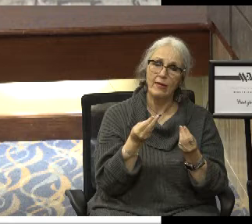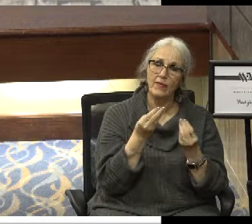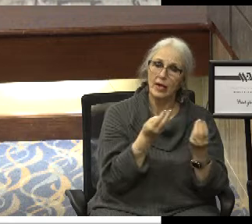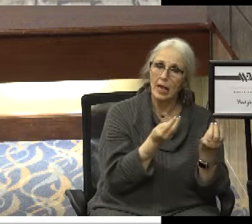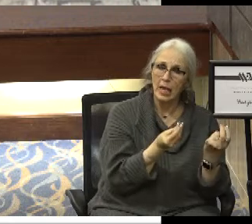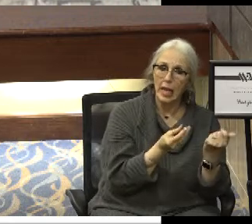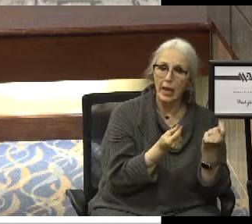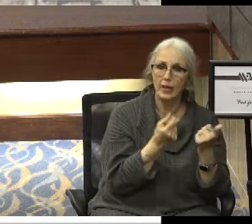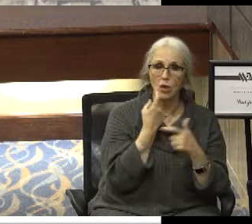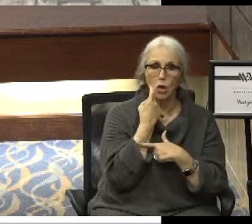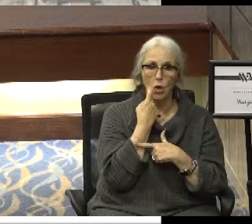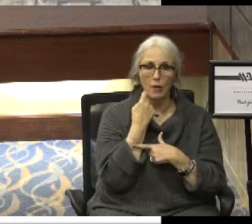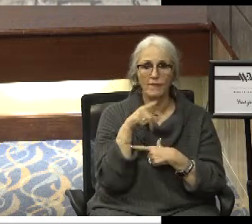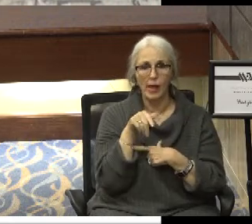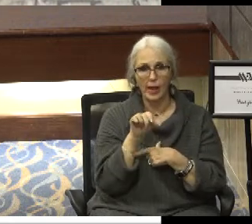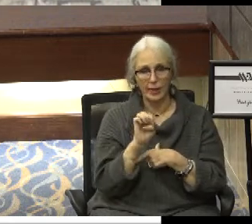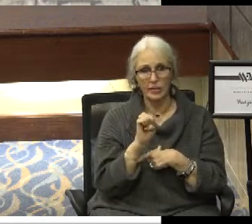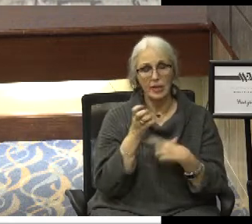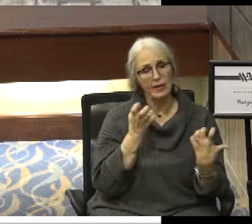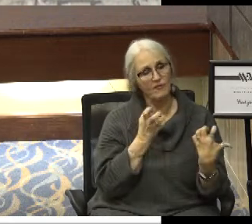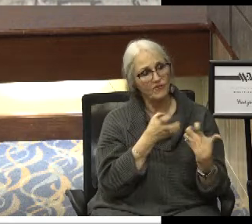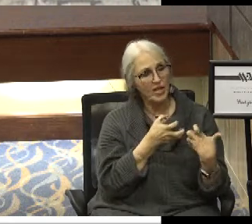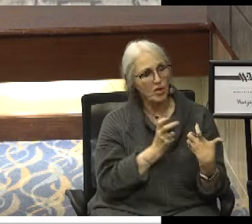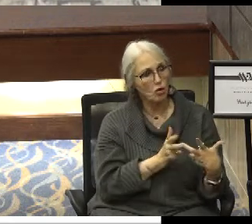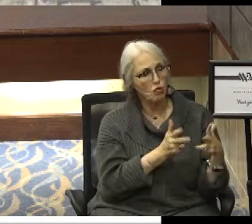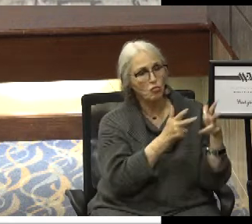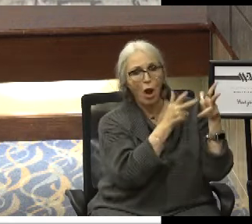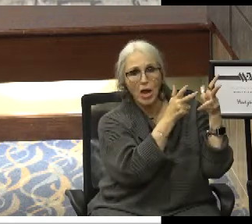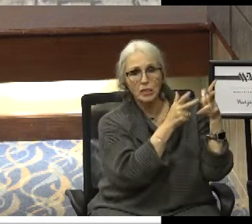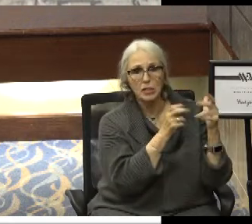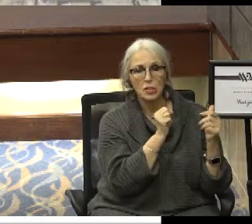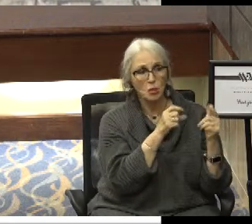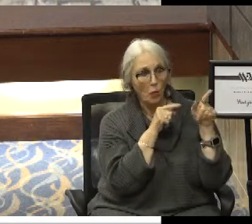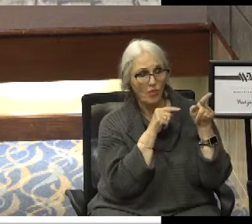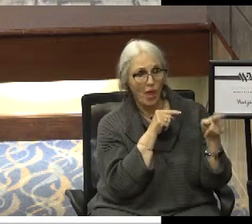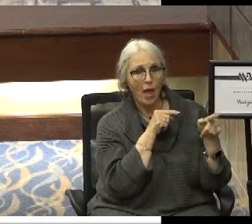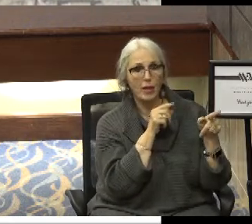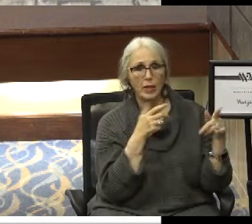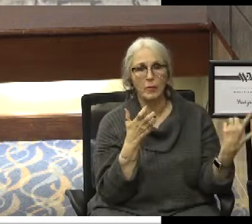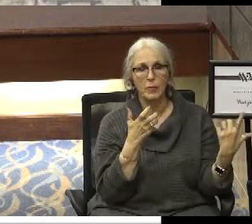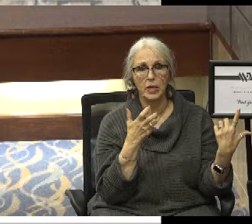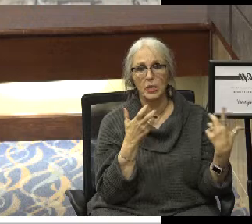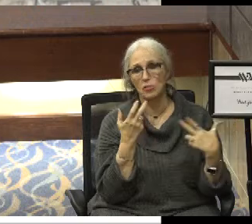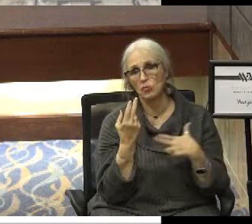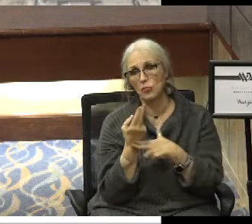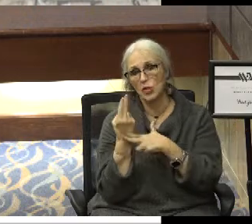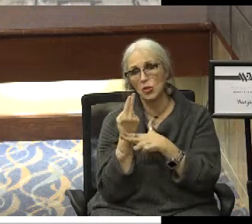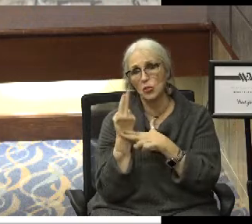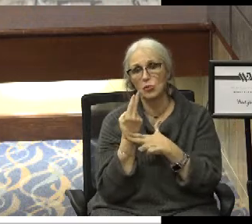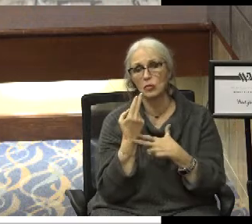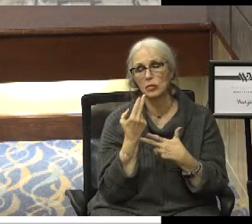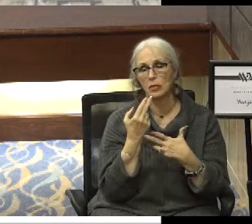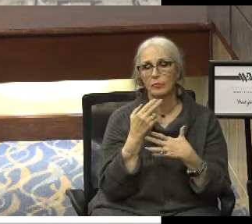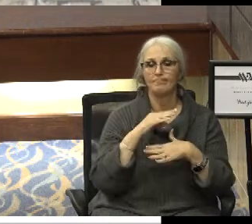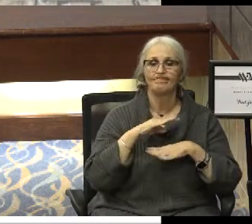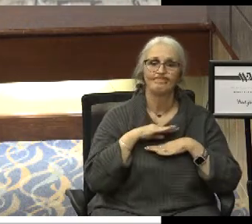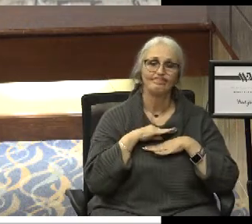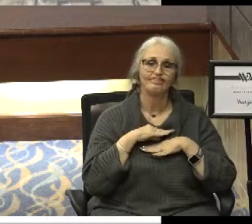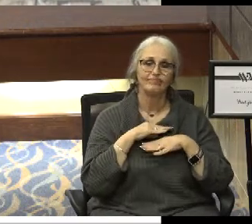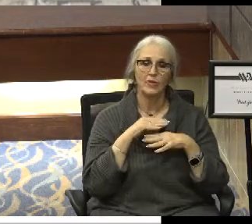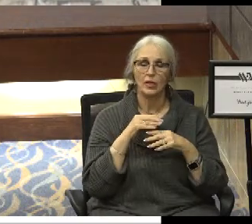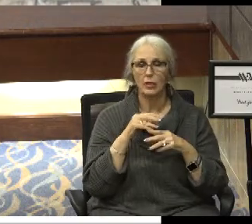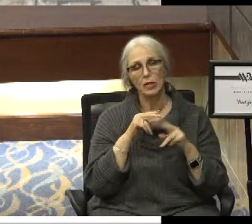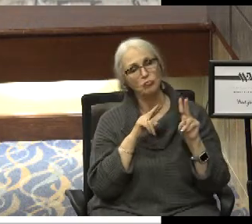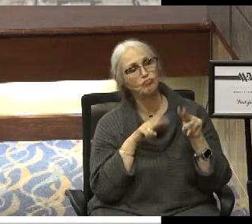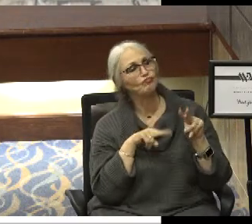current phase to fit the garage, so that the garage can be lined with uses that are pleasing to the eye and